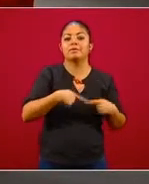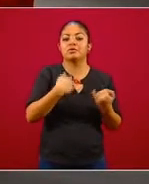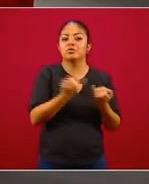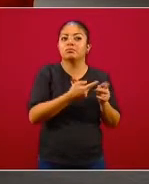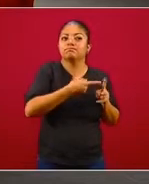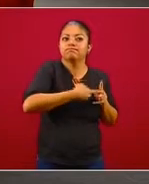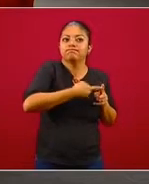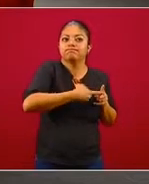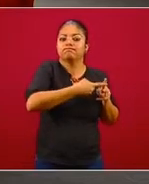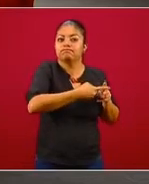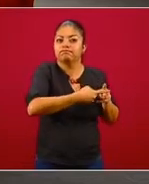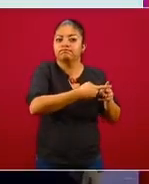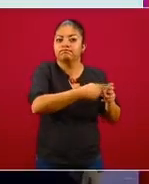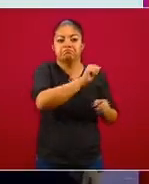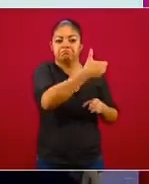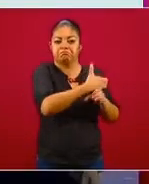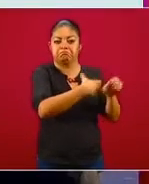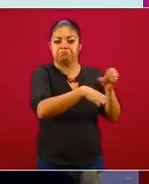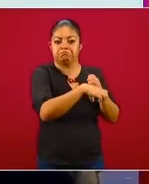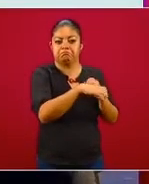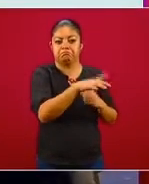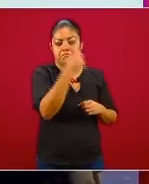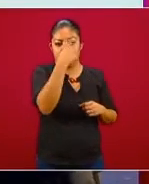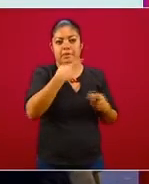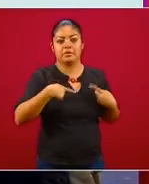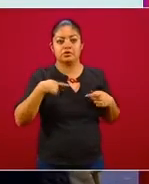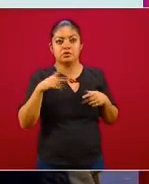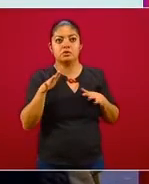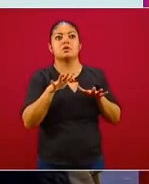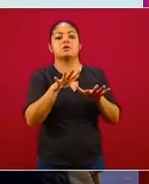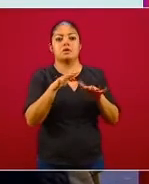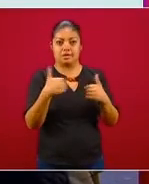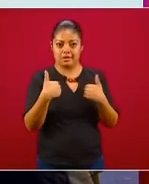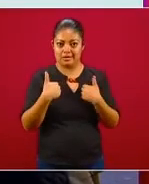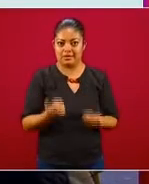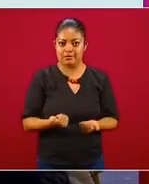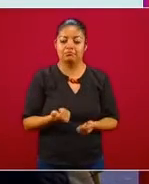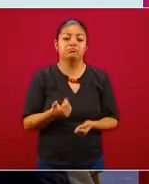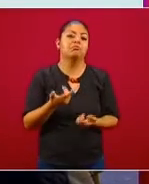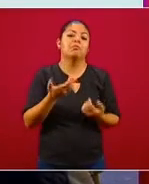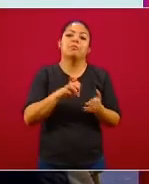the upper line, it's a 90% probability to get there.